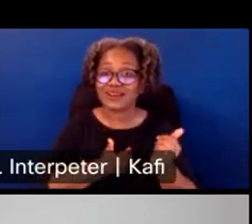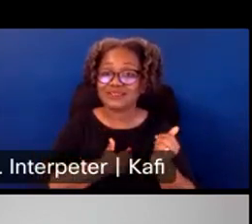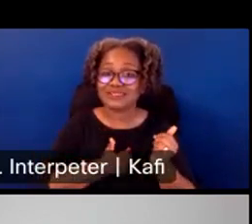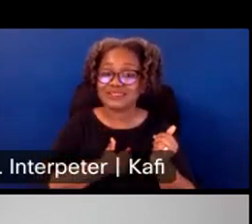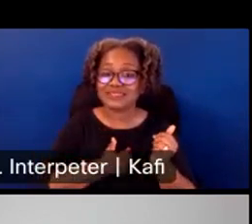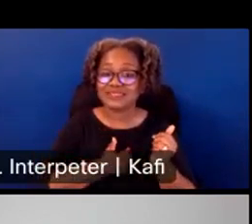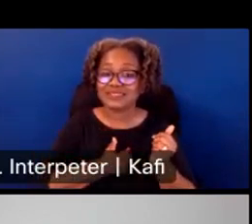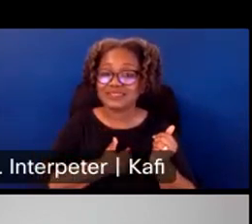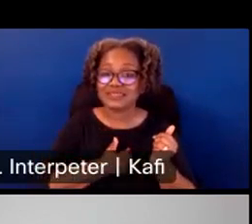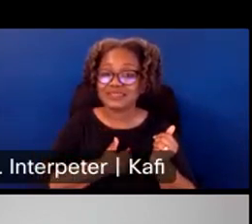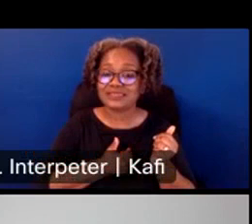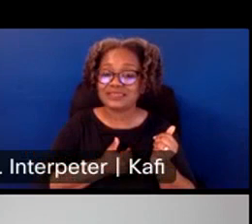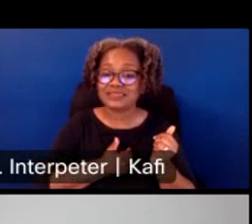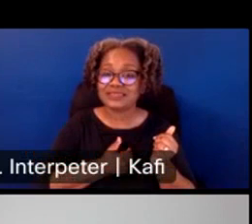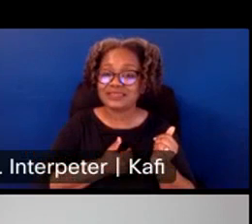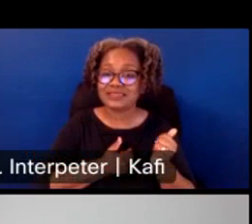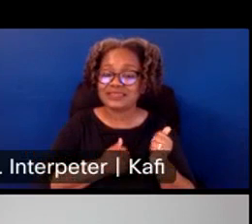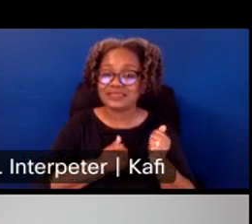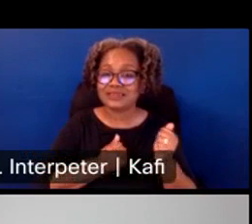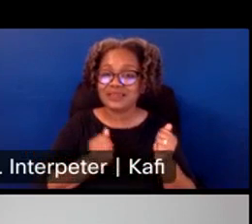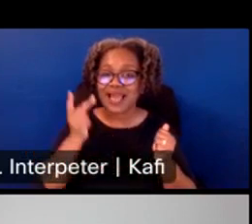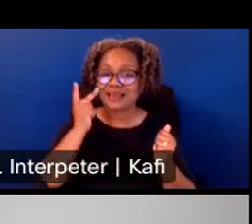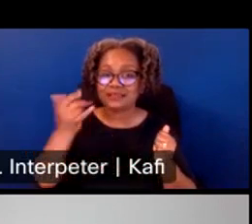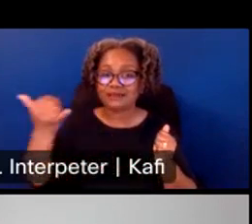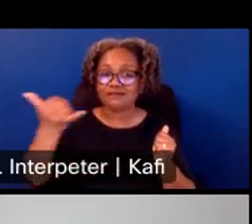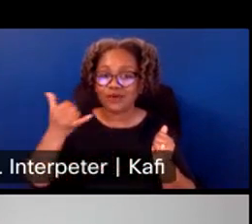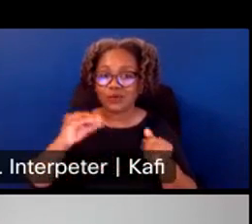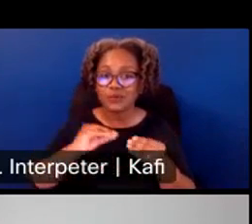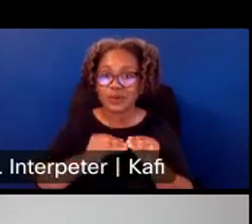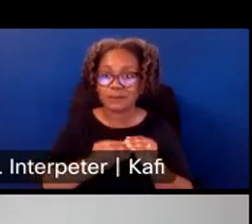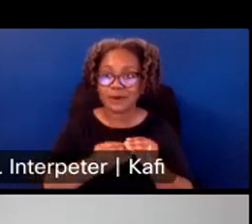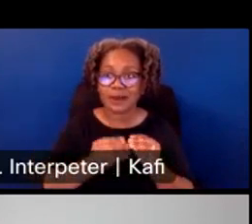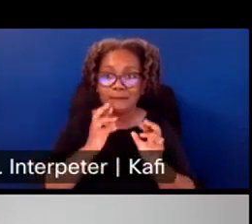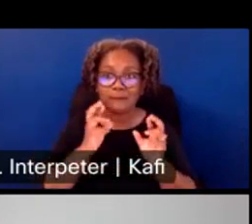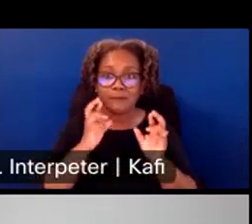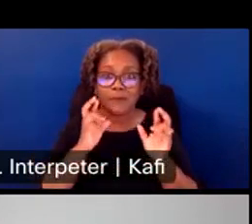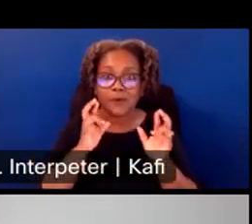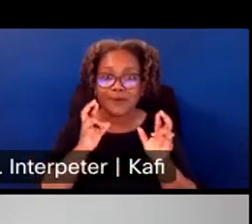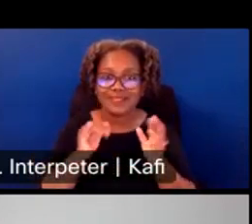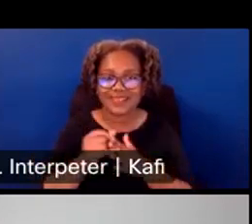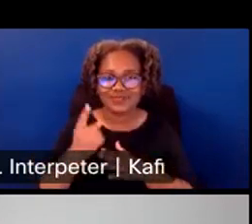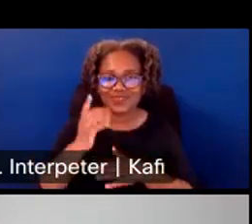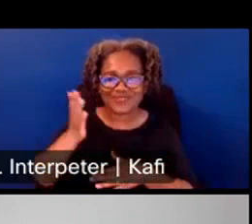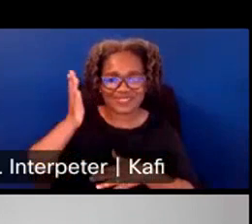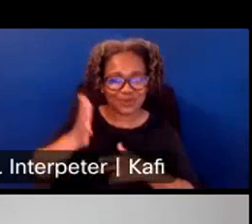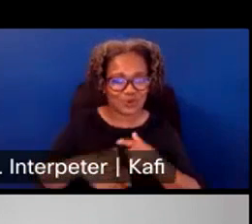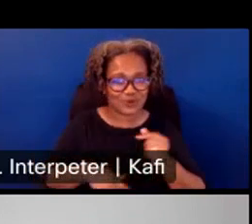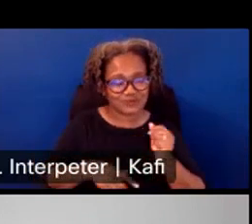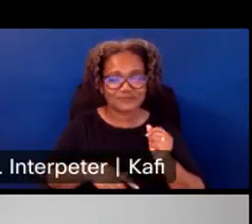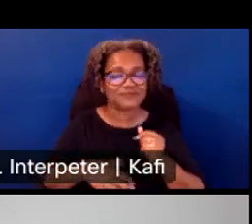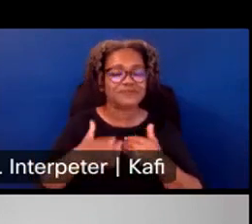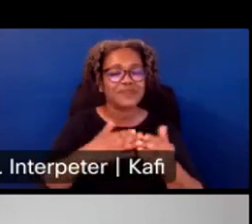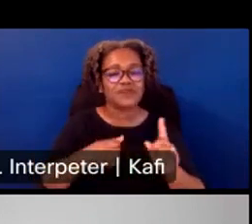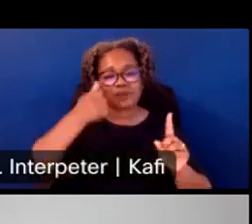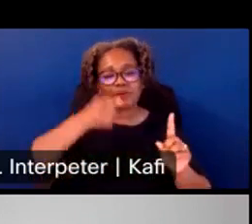joined. No, I see a phone number. I'm hoping that's one of our speakers. But anyway, her name was Charlotte. I thought